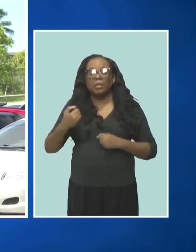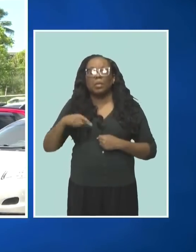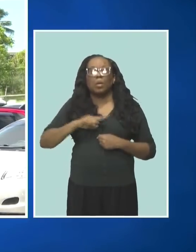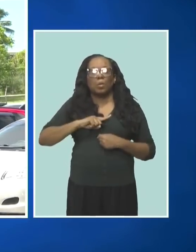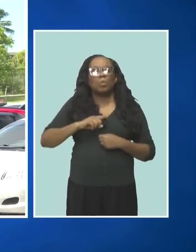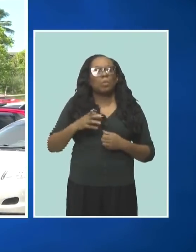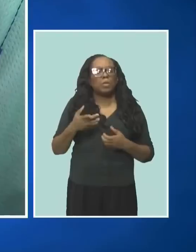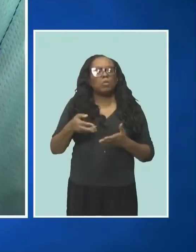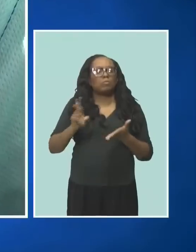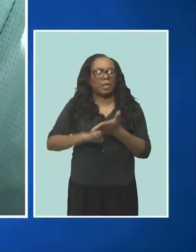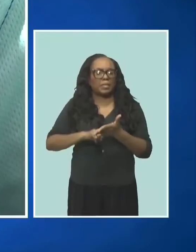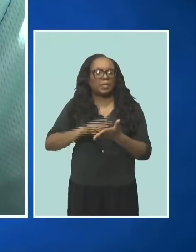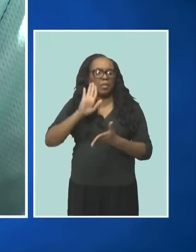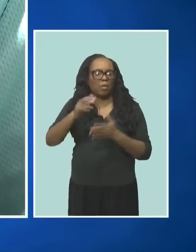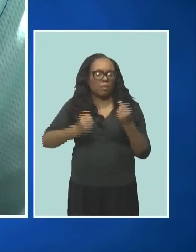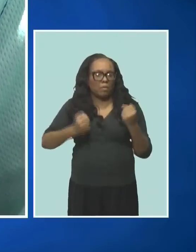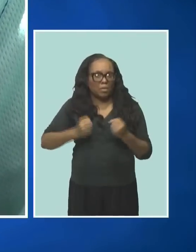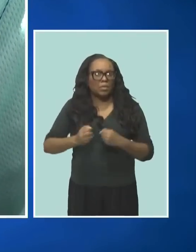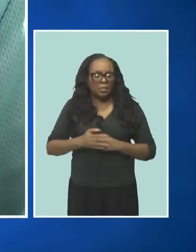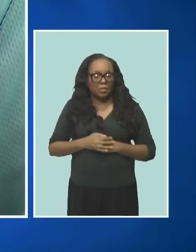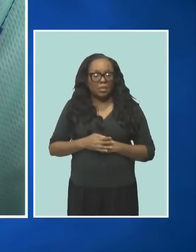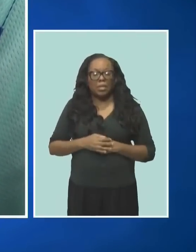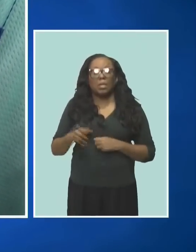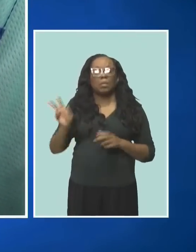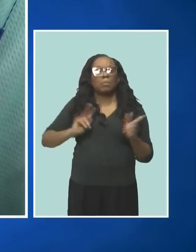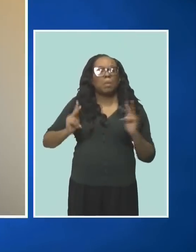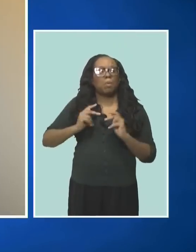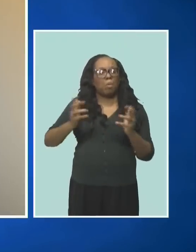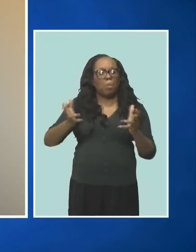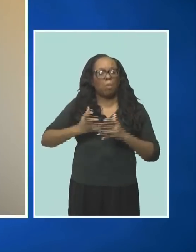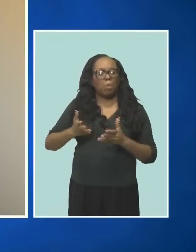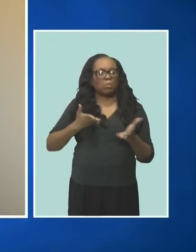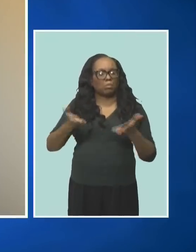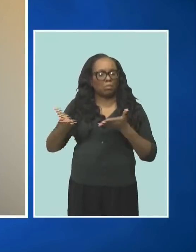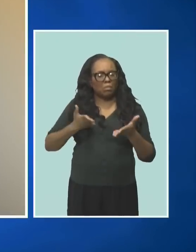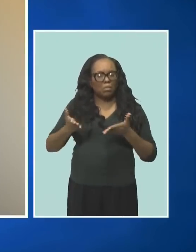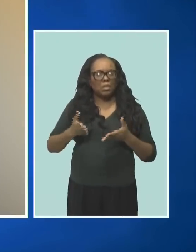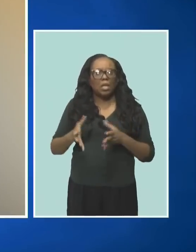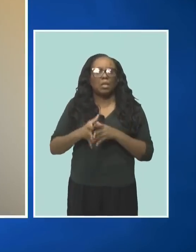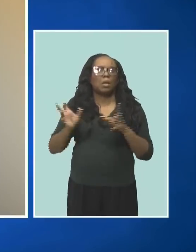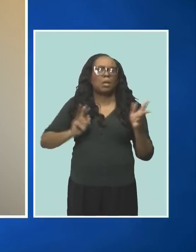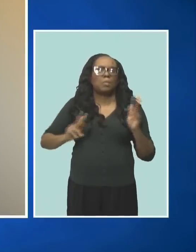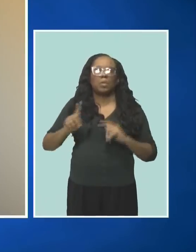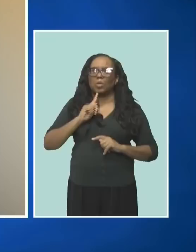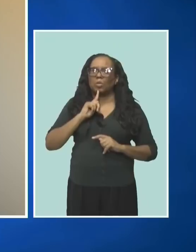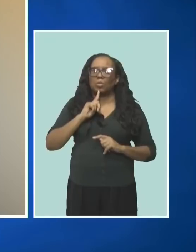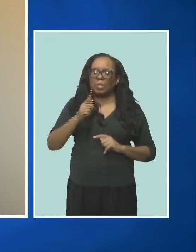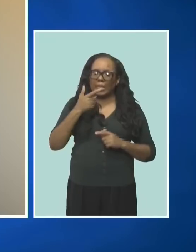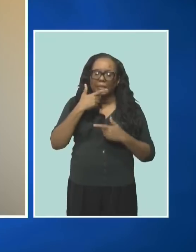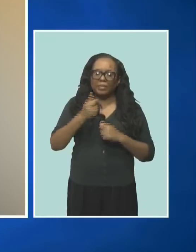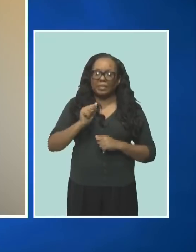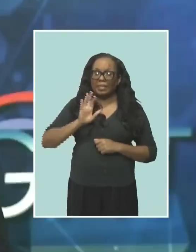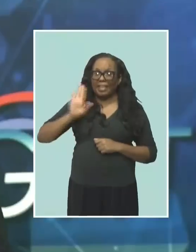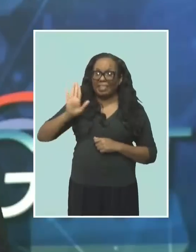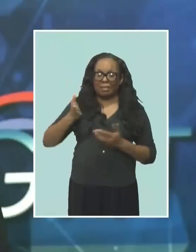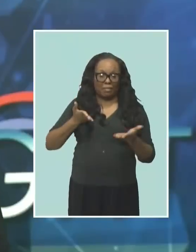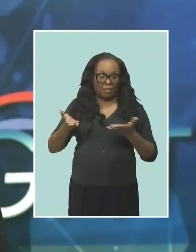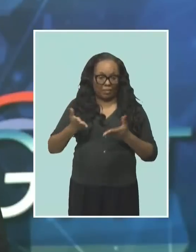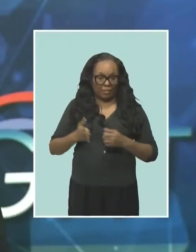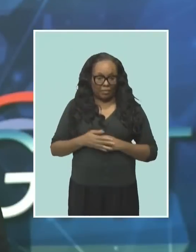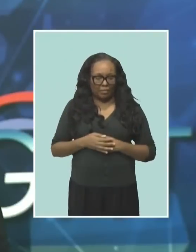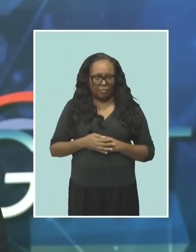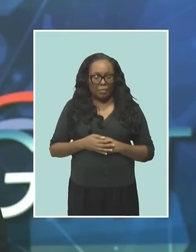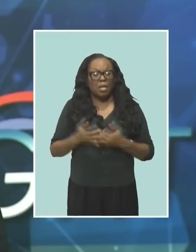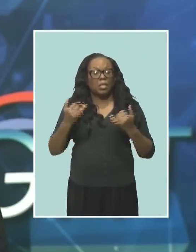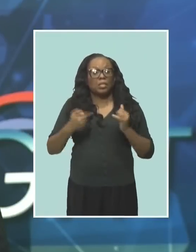do. He says demand for the services they offer is rising. Trevor Thorpe for the Business Report. Time